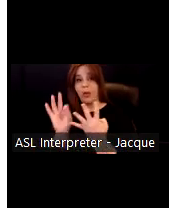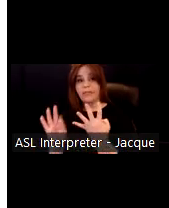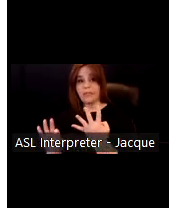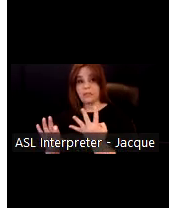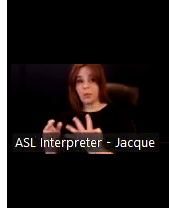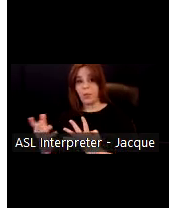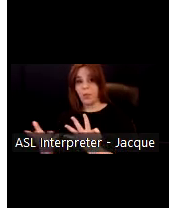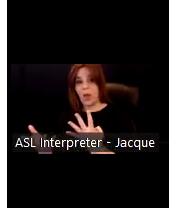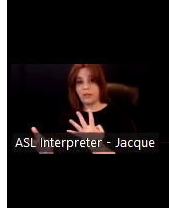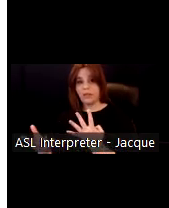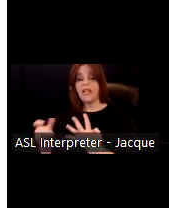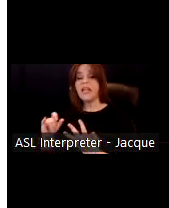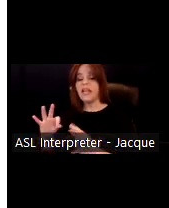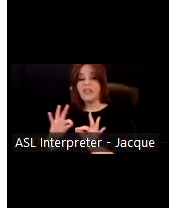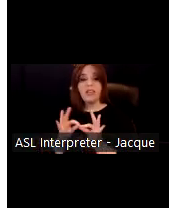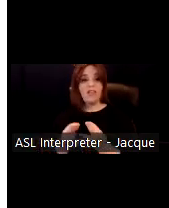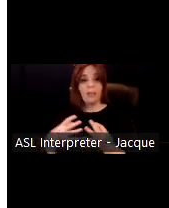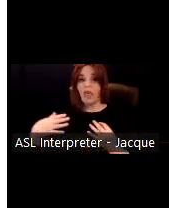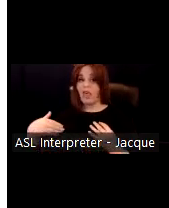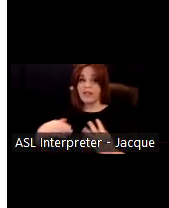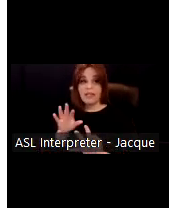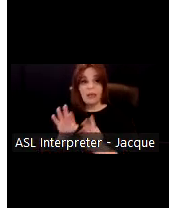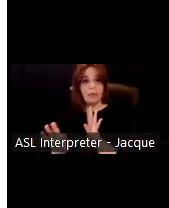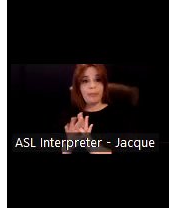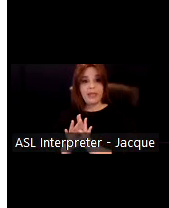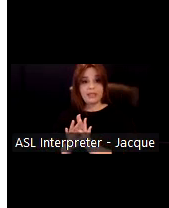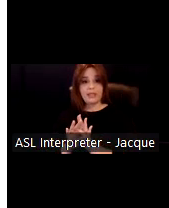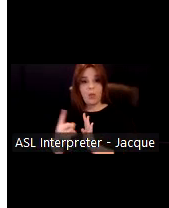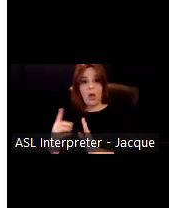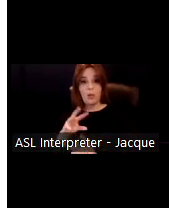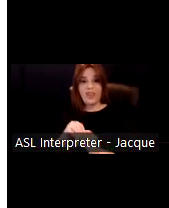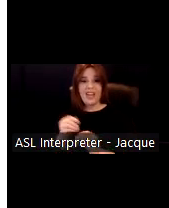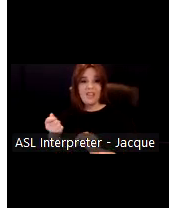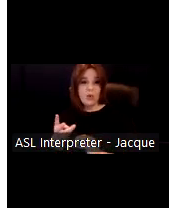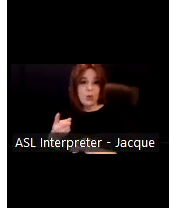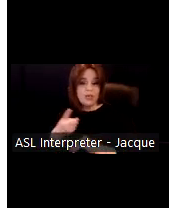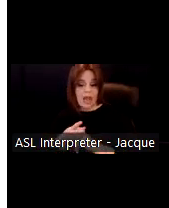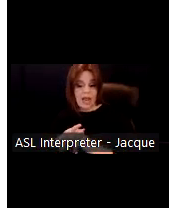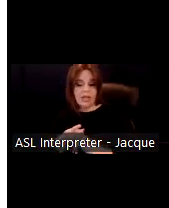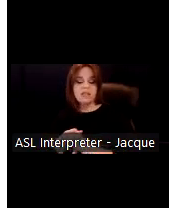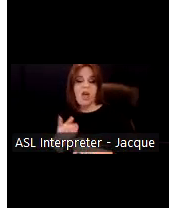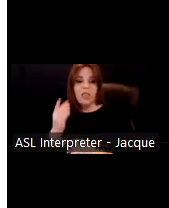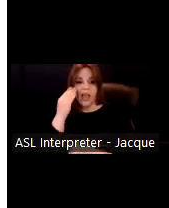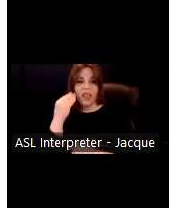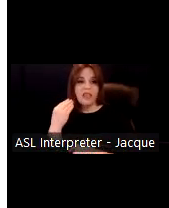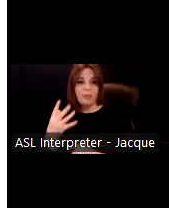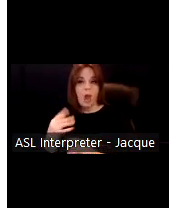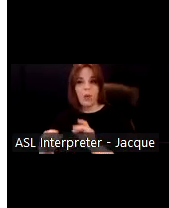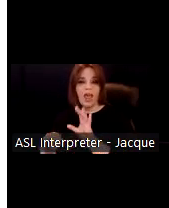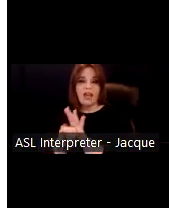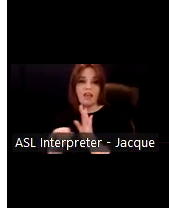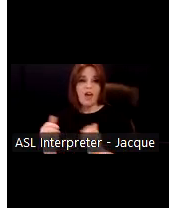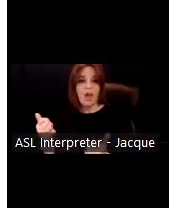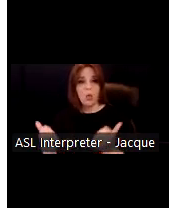hasn't chosen within a few days, they get back to them and identify which one they've